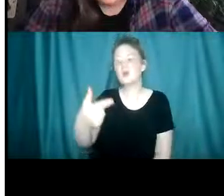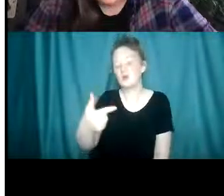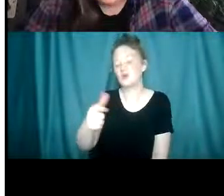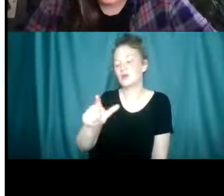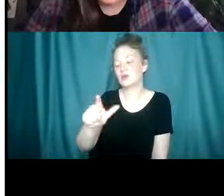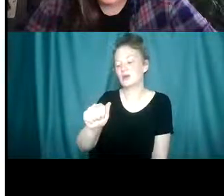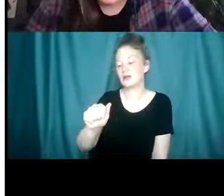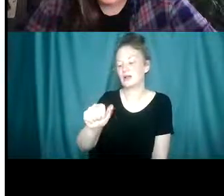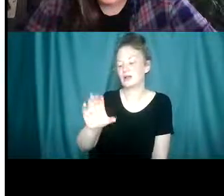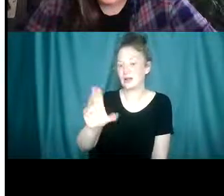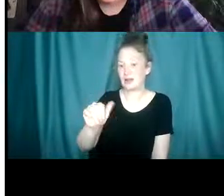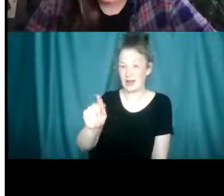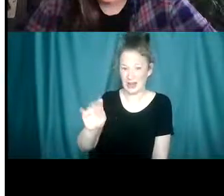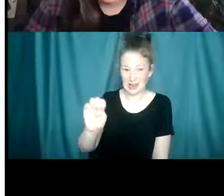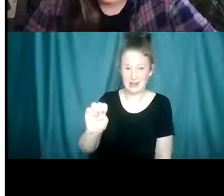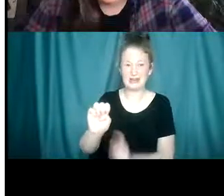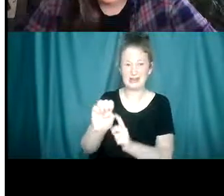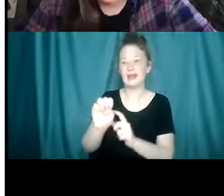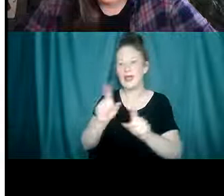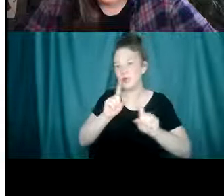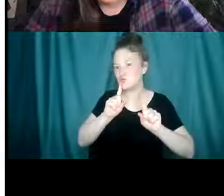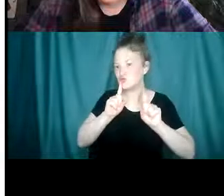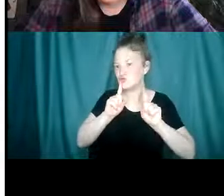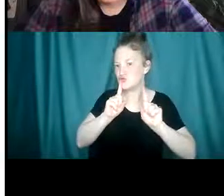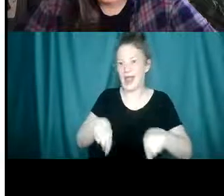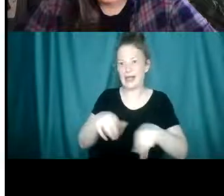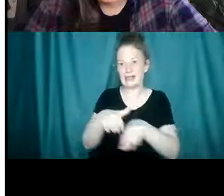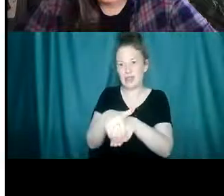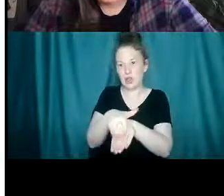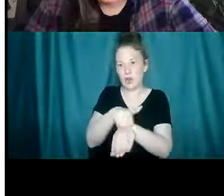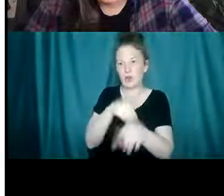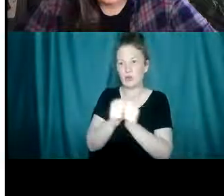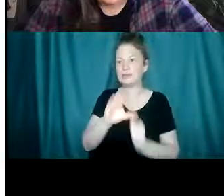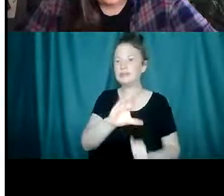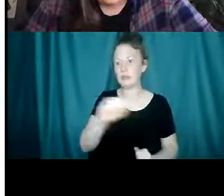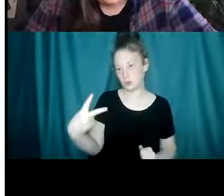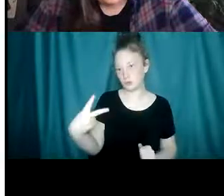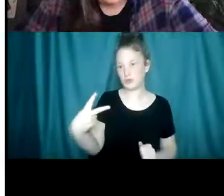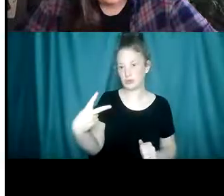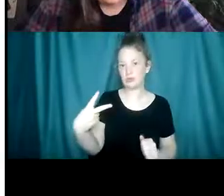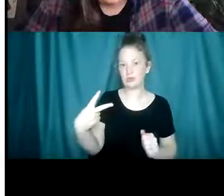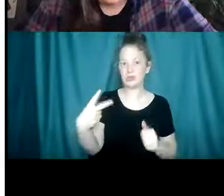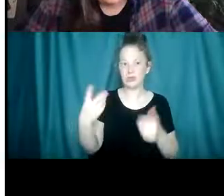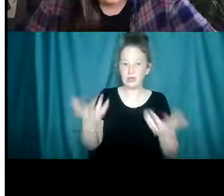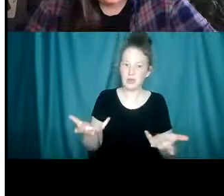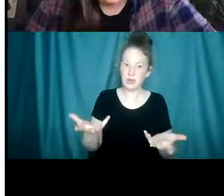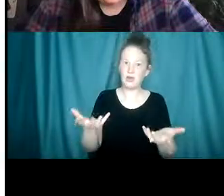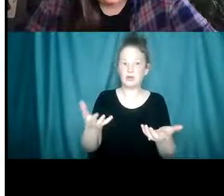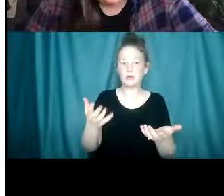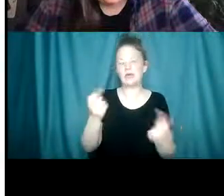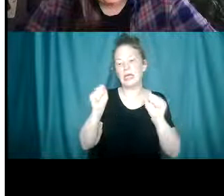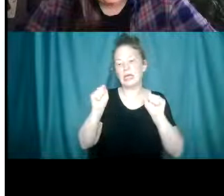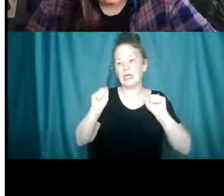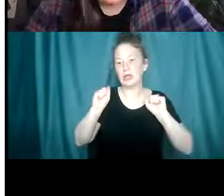is clay mineral and it reacts really, really slowly with carbon dioxide. So it's estimated to take hundreds to thousands